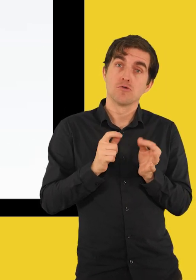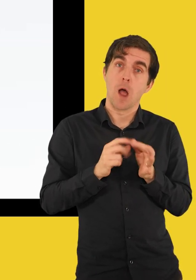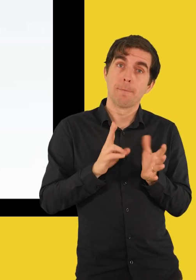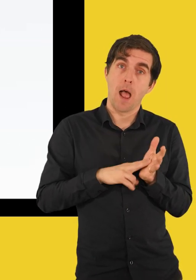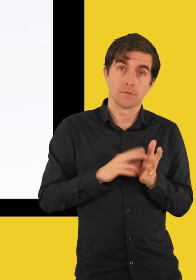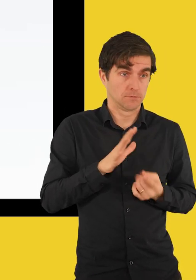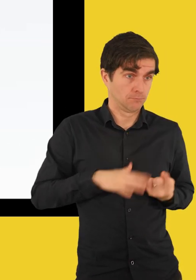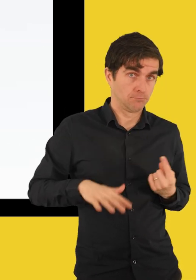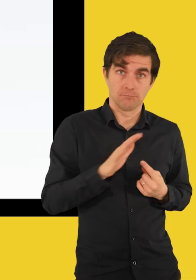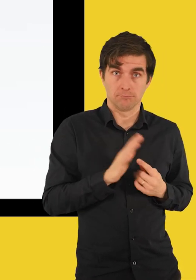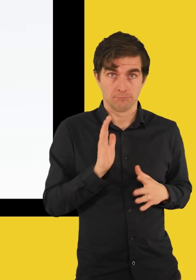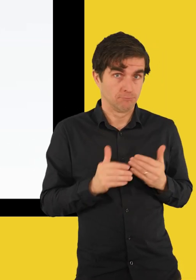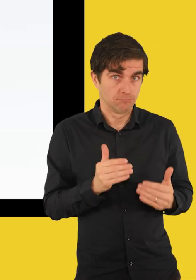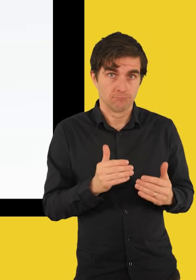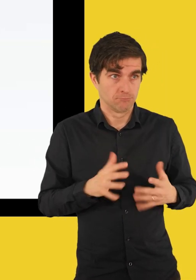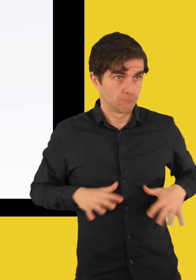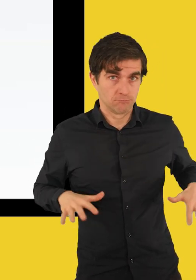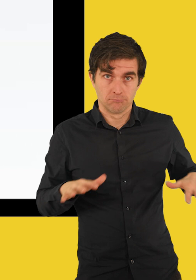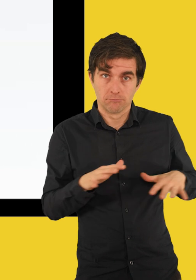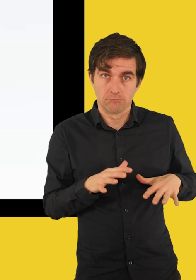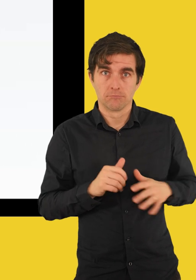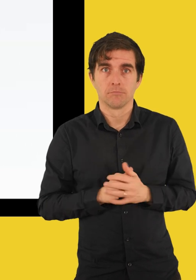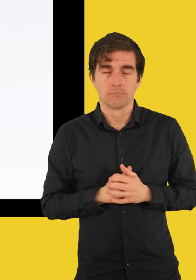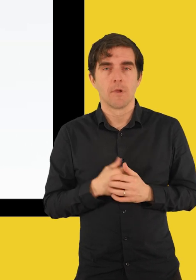you call urban.